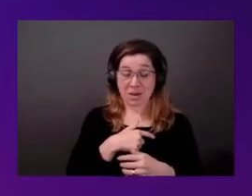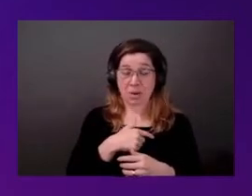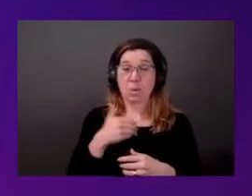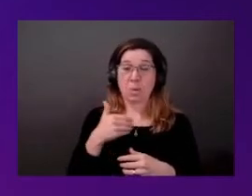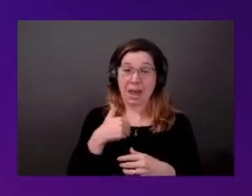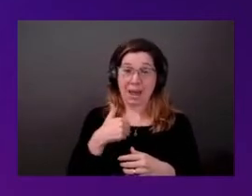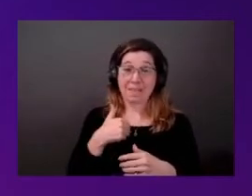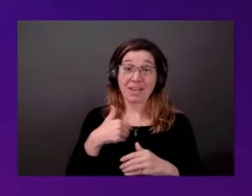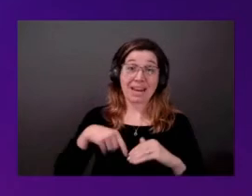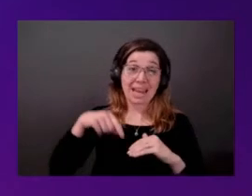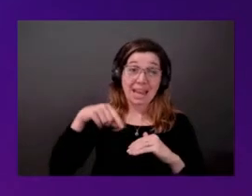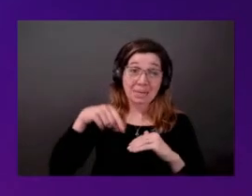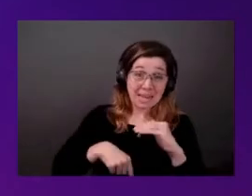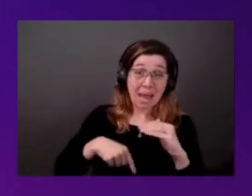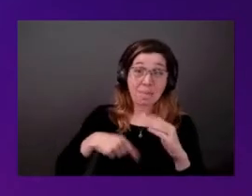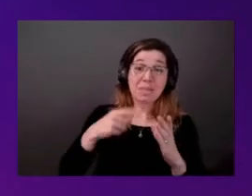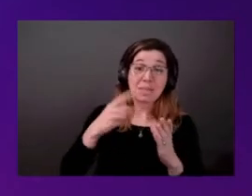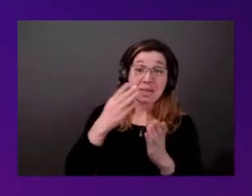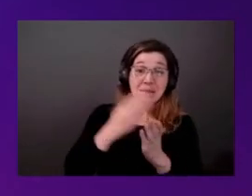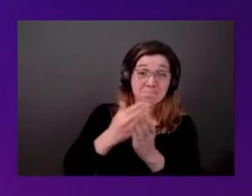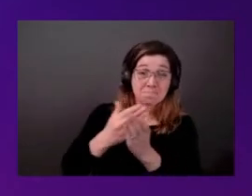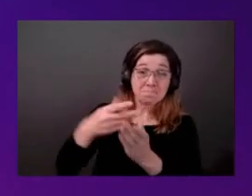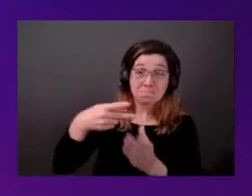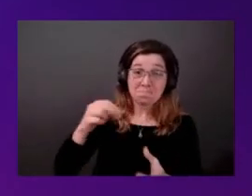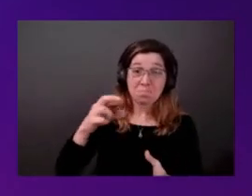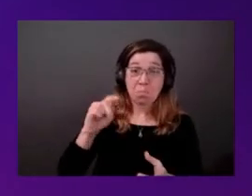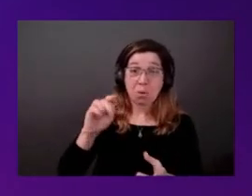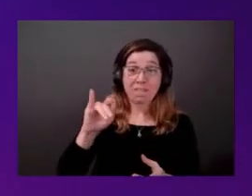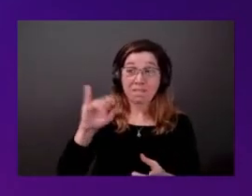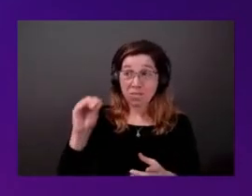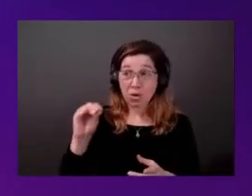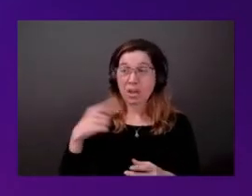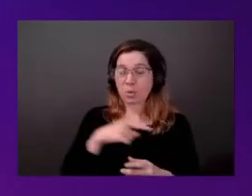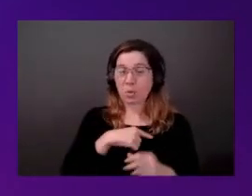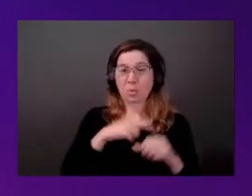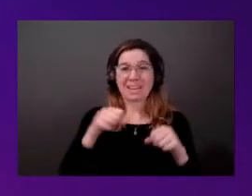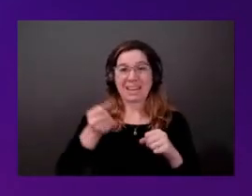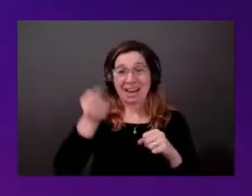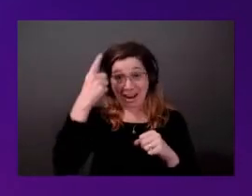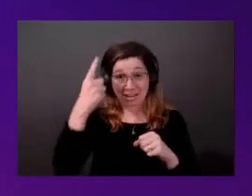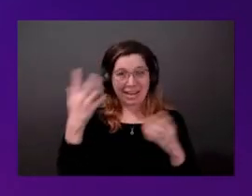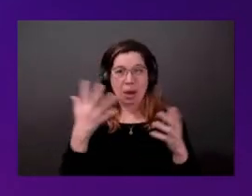to understand the needs of what private wireless connectivity needs.